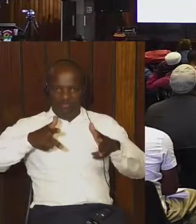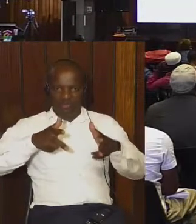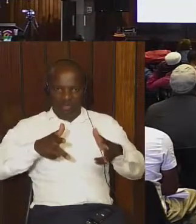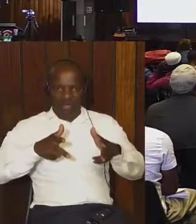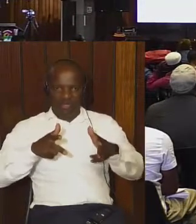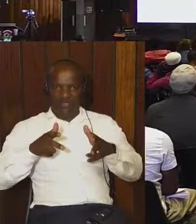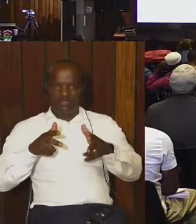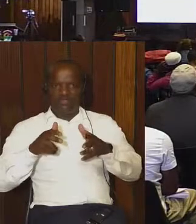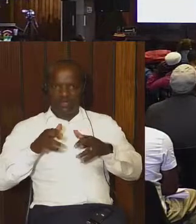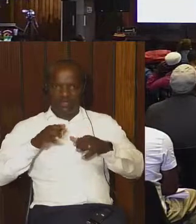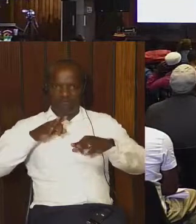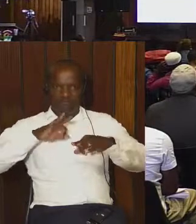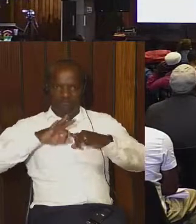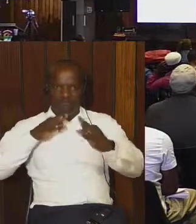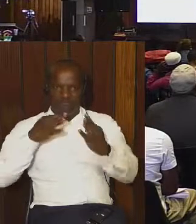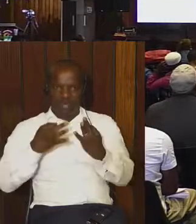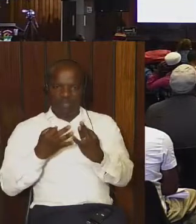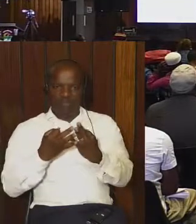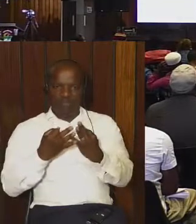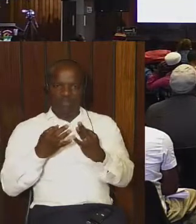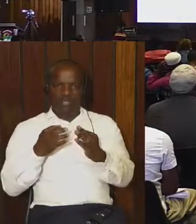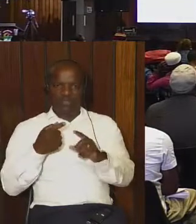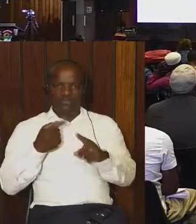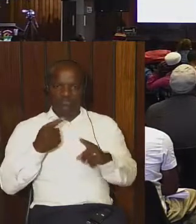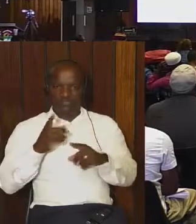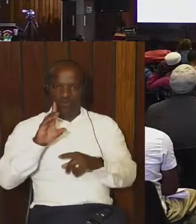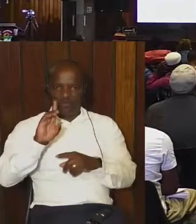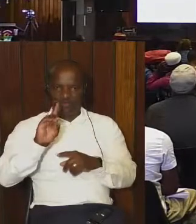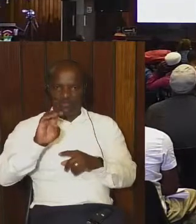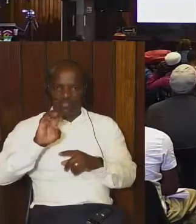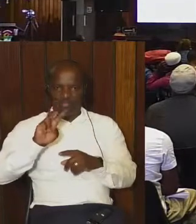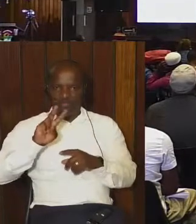there have been this problem of the